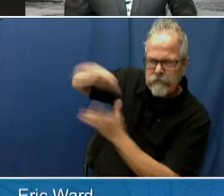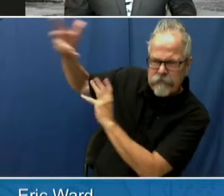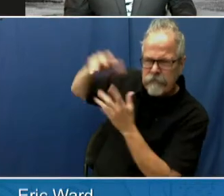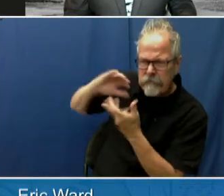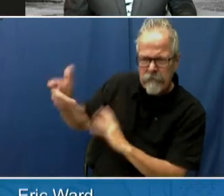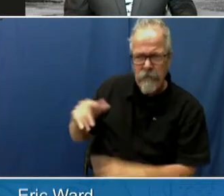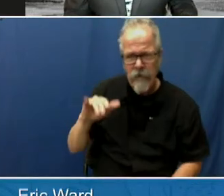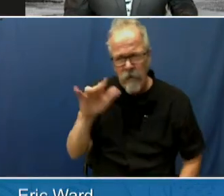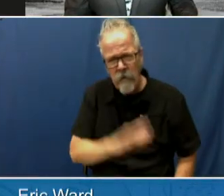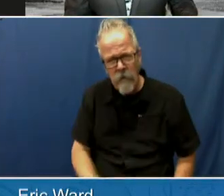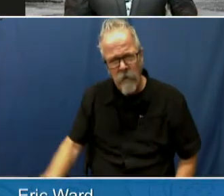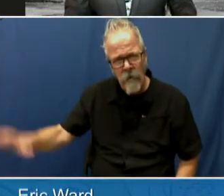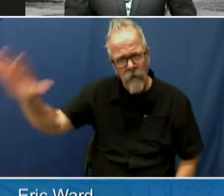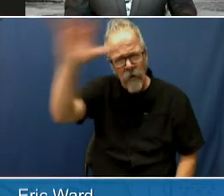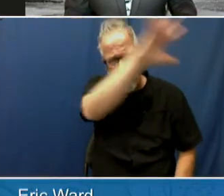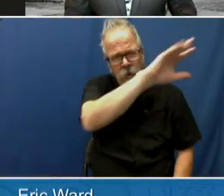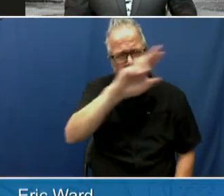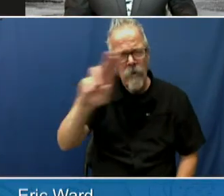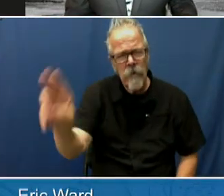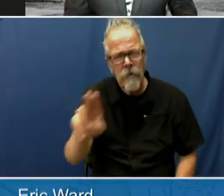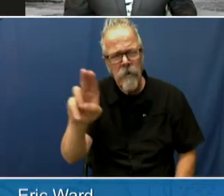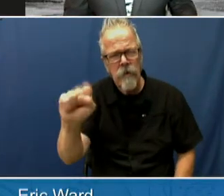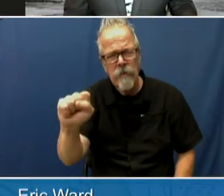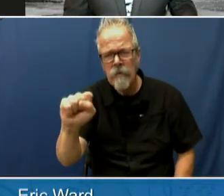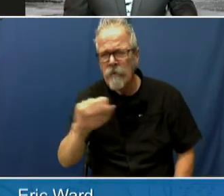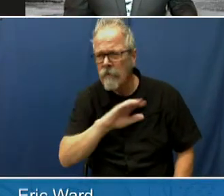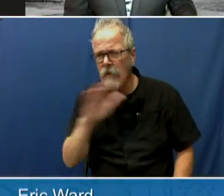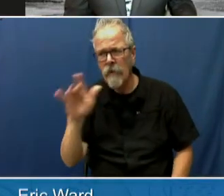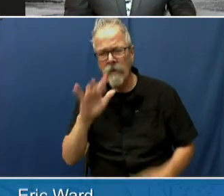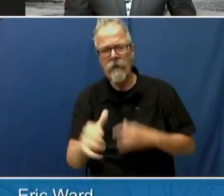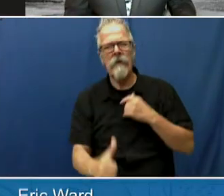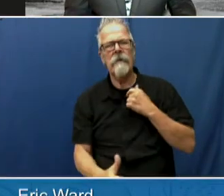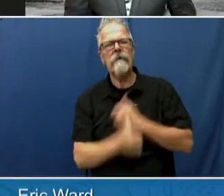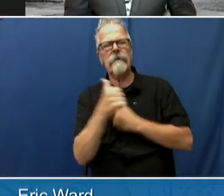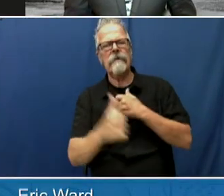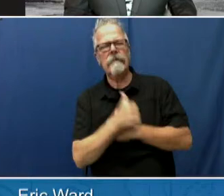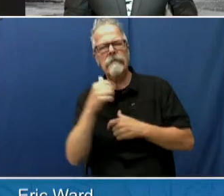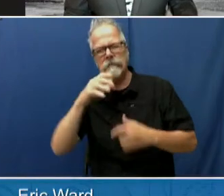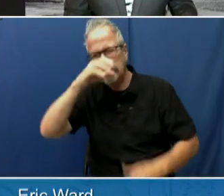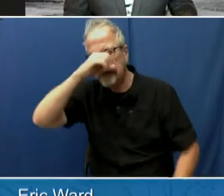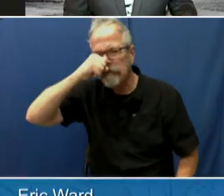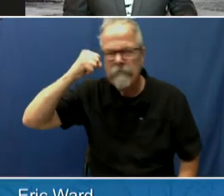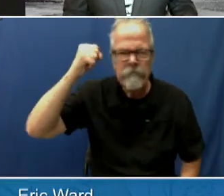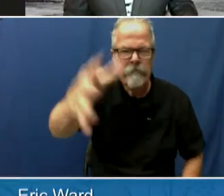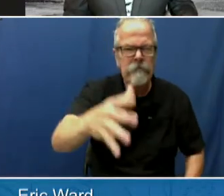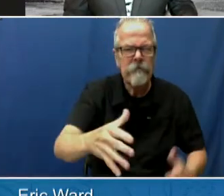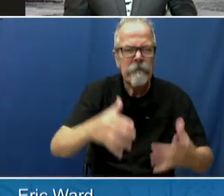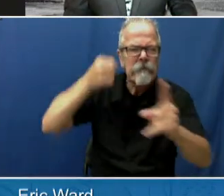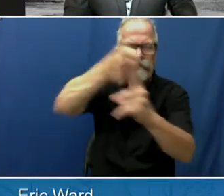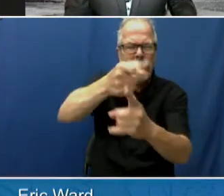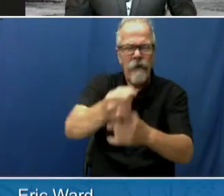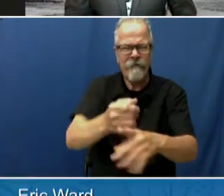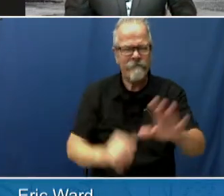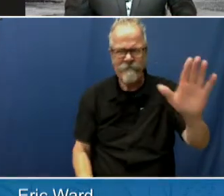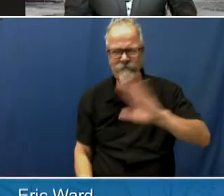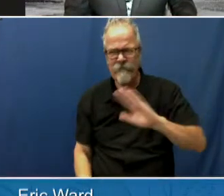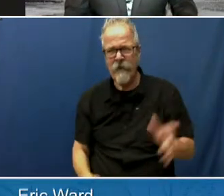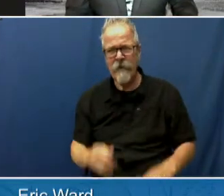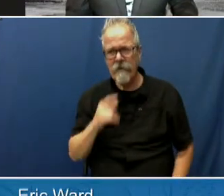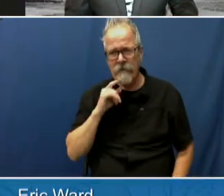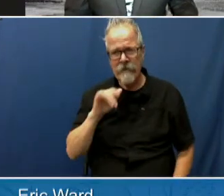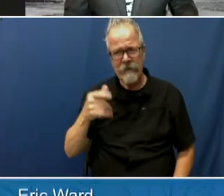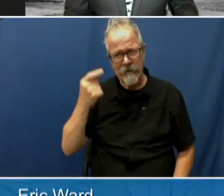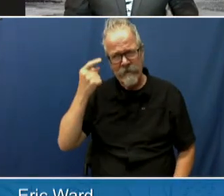are facing an existential threat aimed at the heart of democracy. It's time for us to act like it.